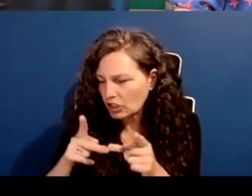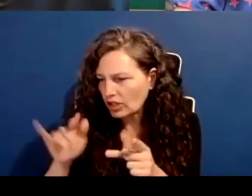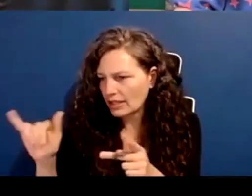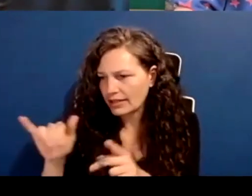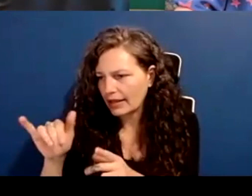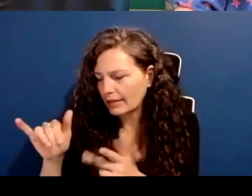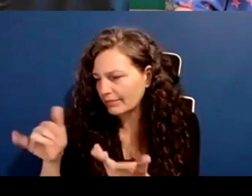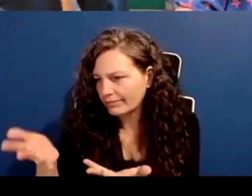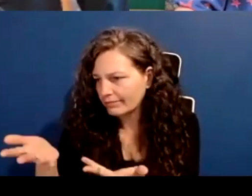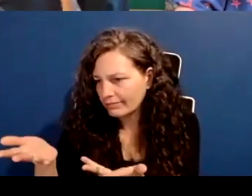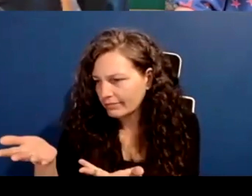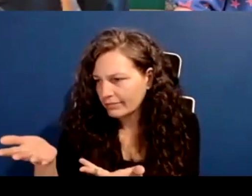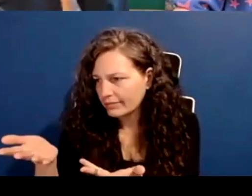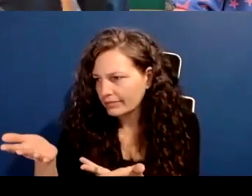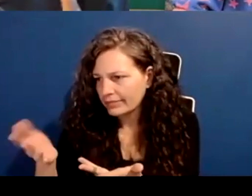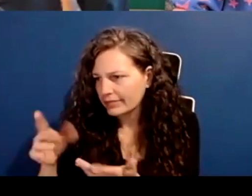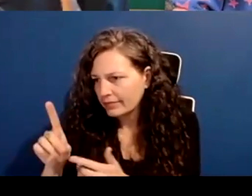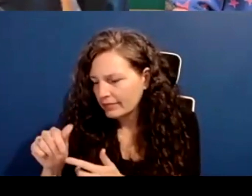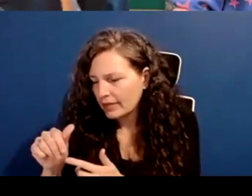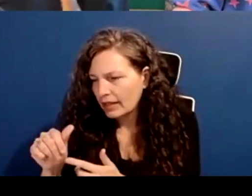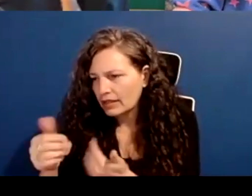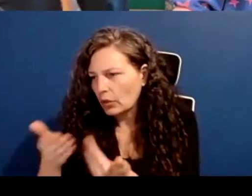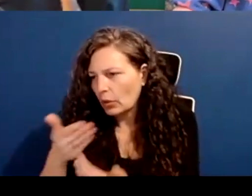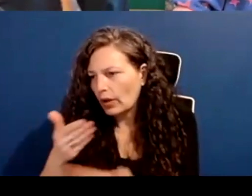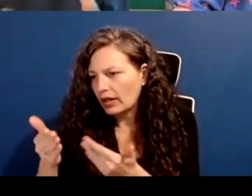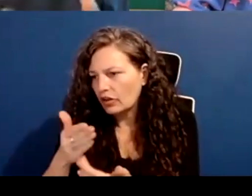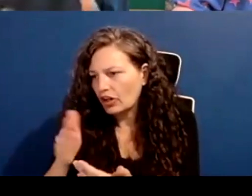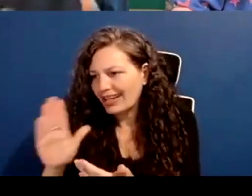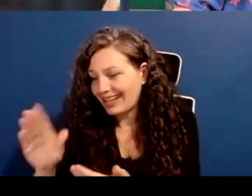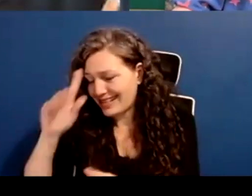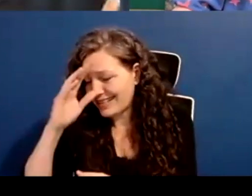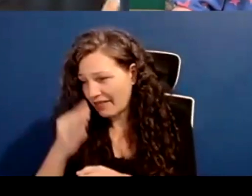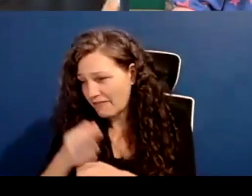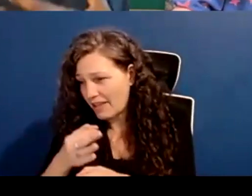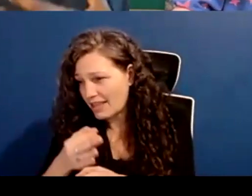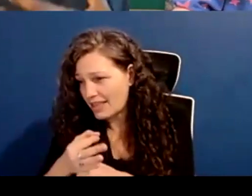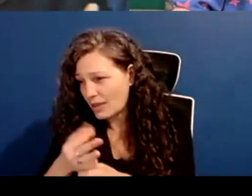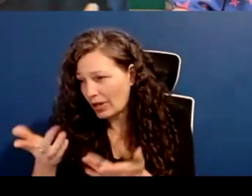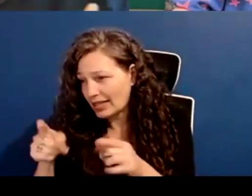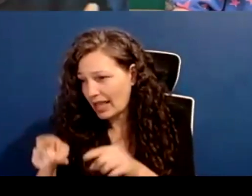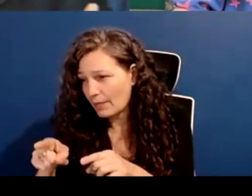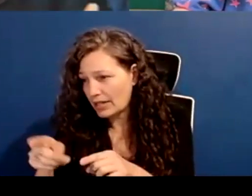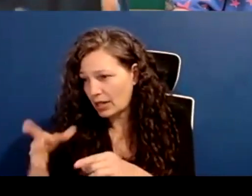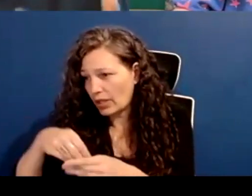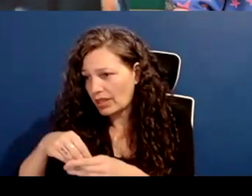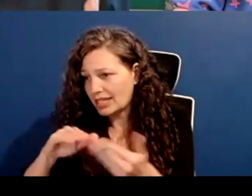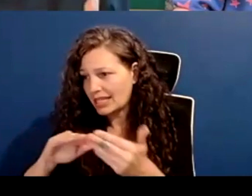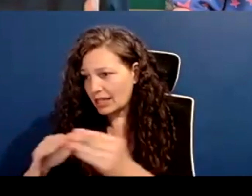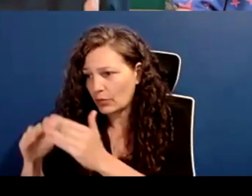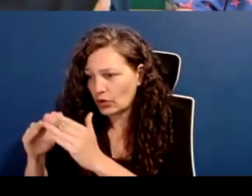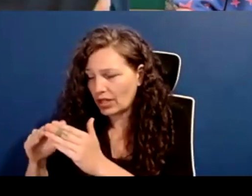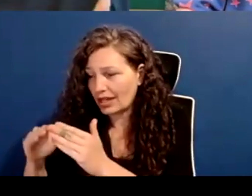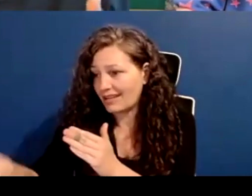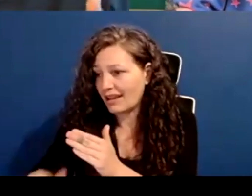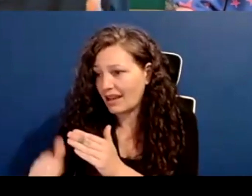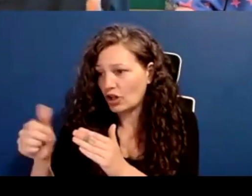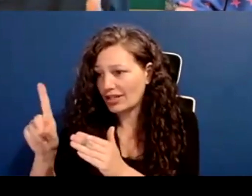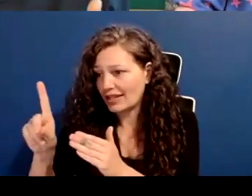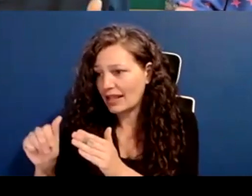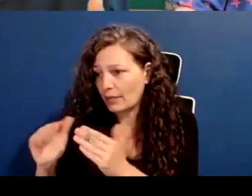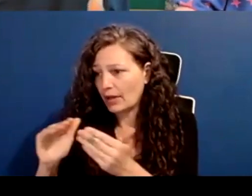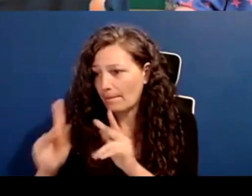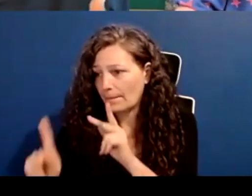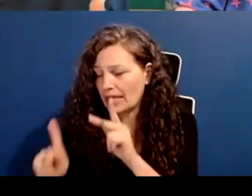faith in whatever is happening in that place and in this community with other disabled people that allows him